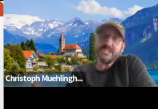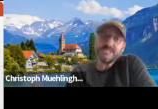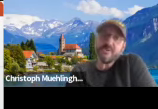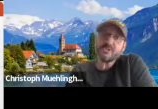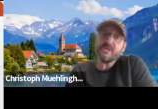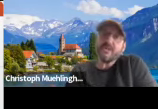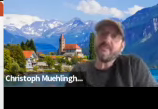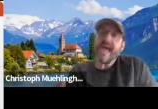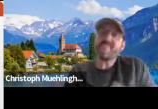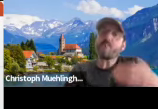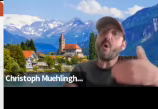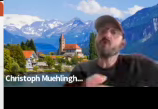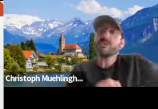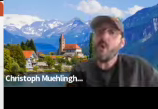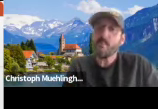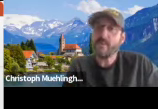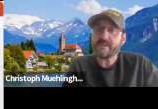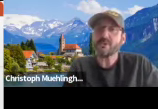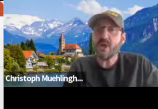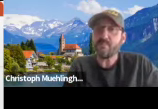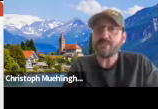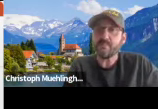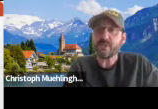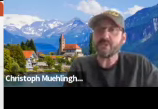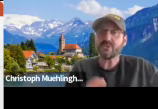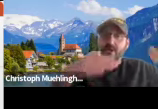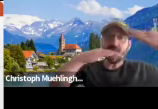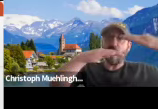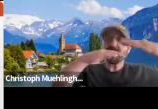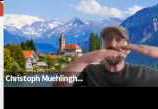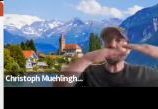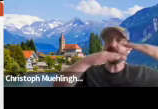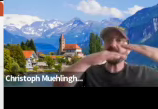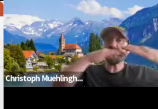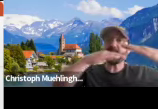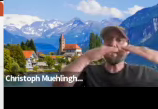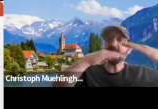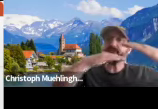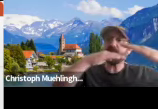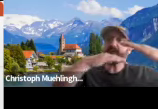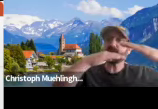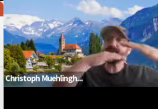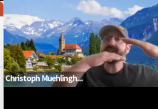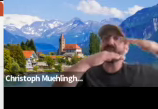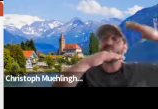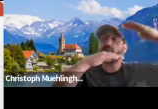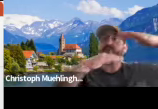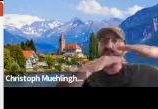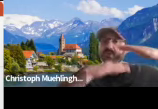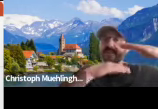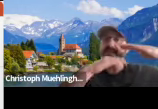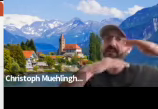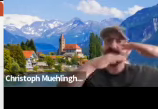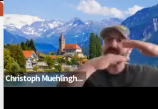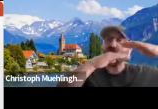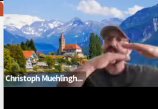endocrine system works. We have an opposing hormone that does the opposite, because something that needs to be in an narrow range in the bloodstream either is too much or